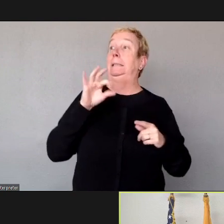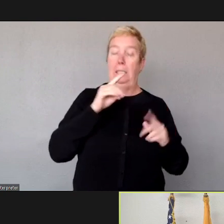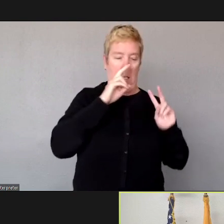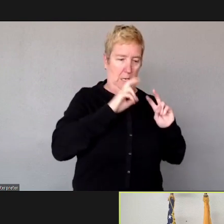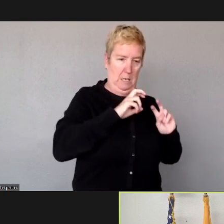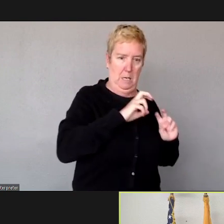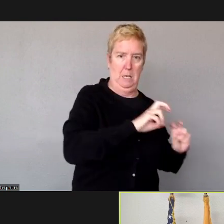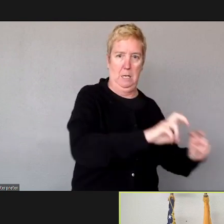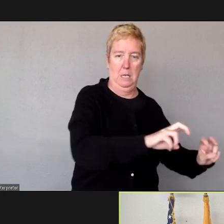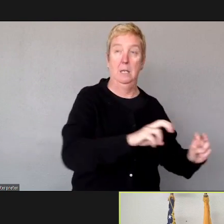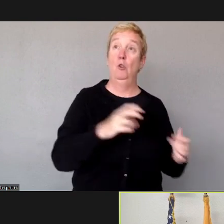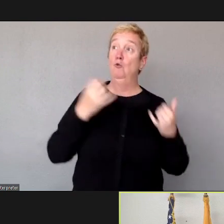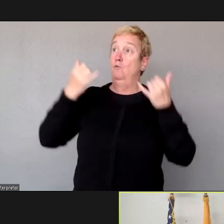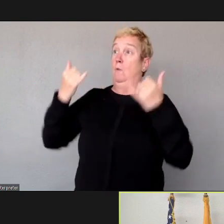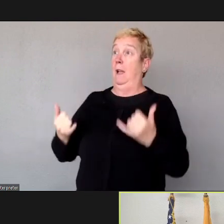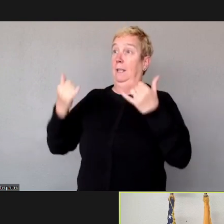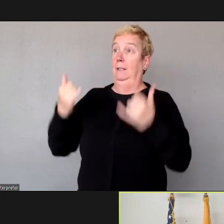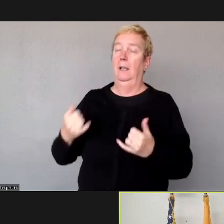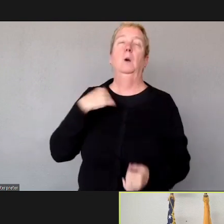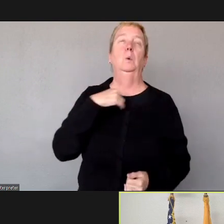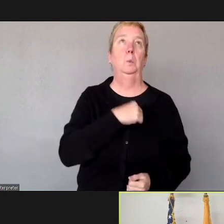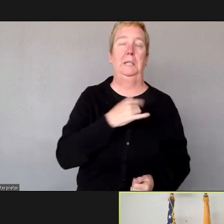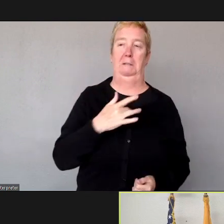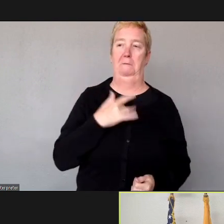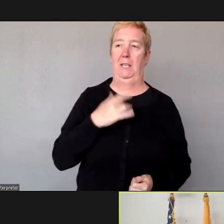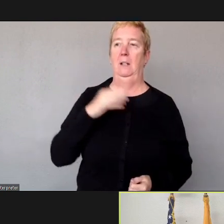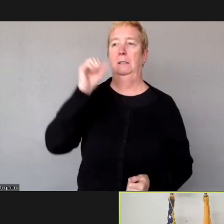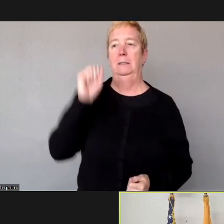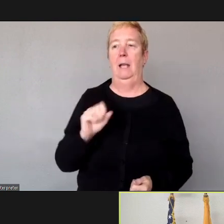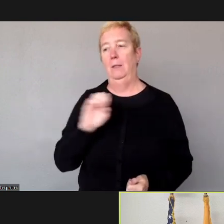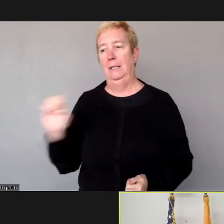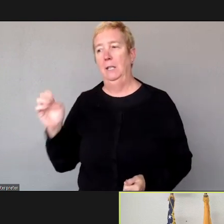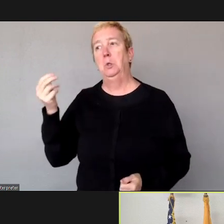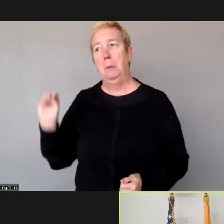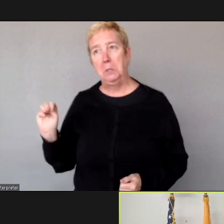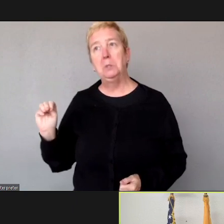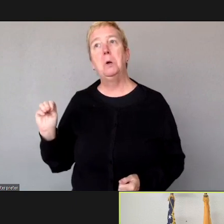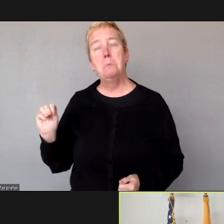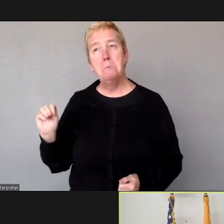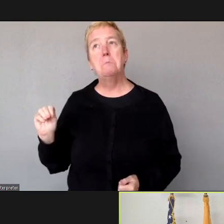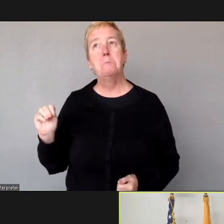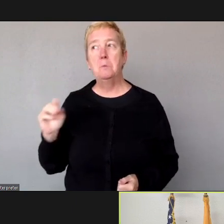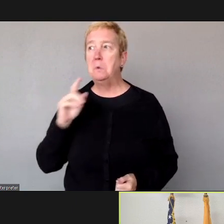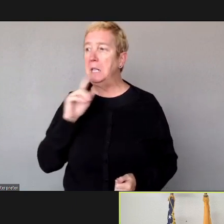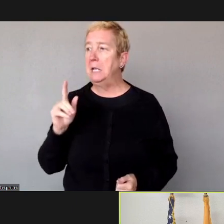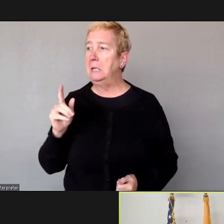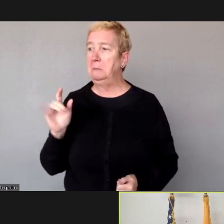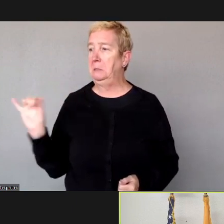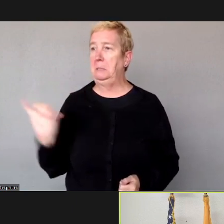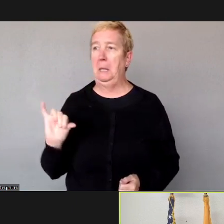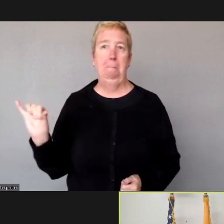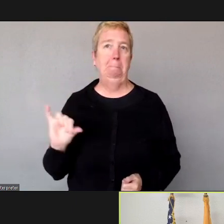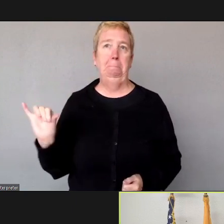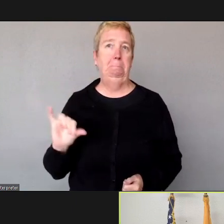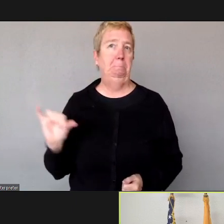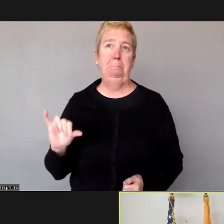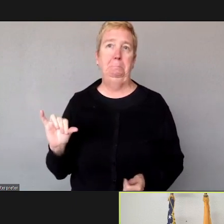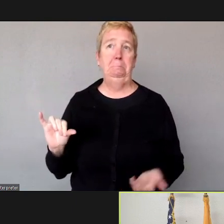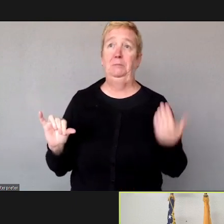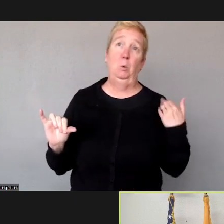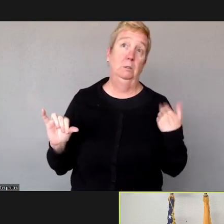our sense is that the southeastern part of the state is pretty much at the same place it was